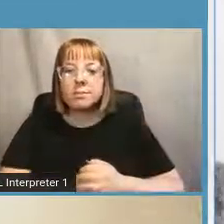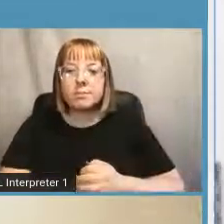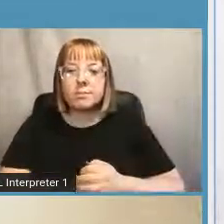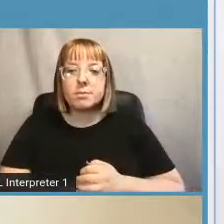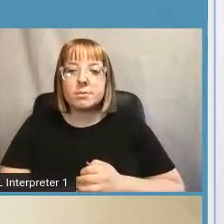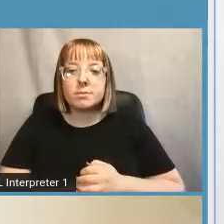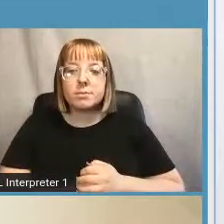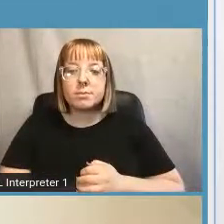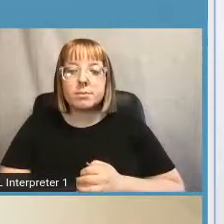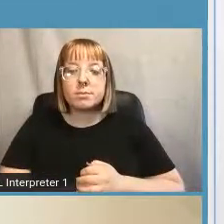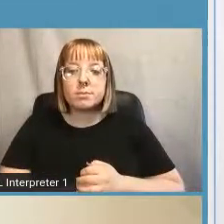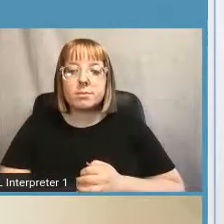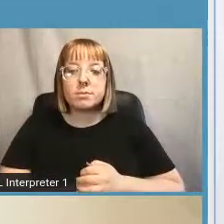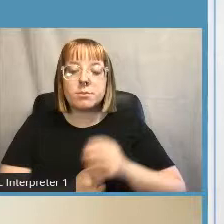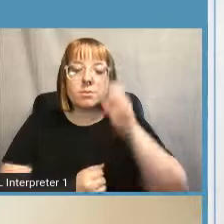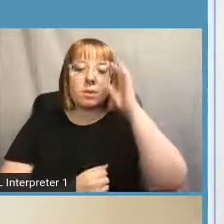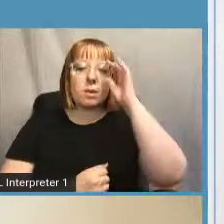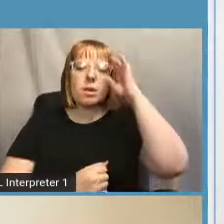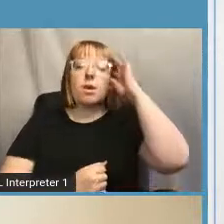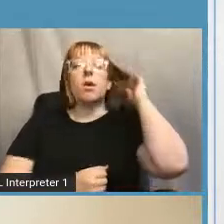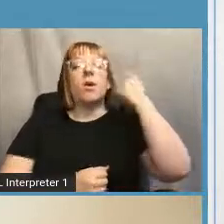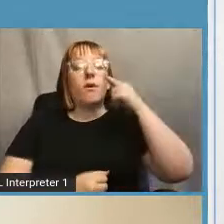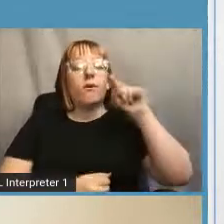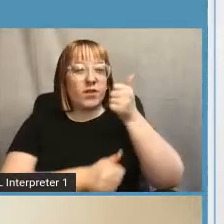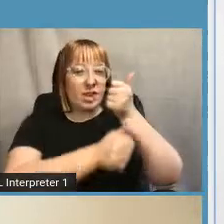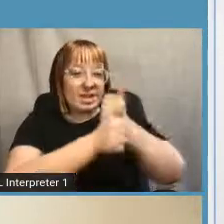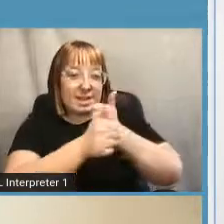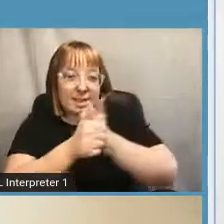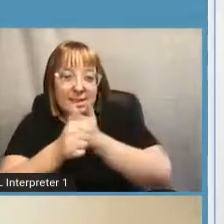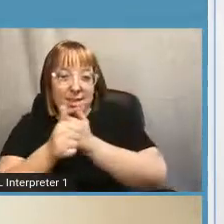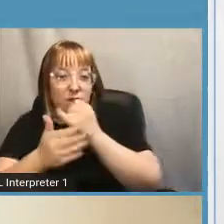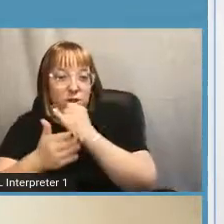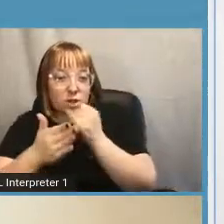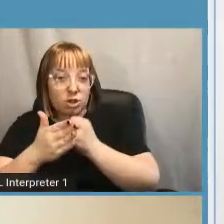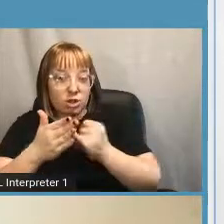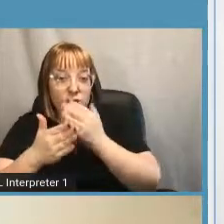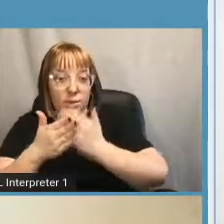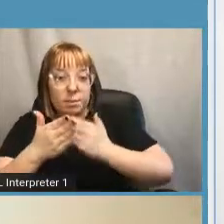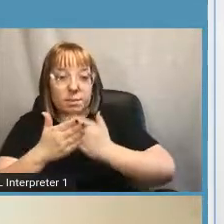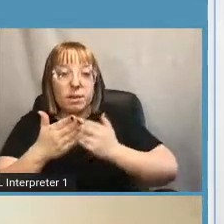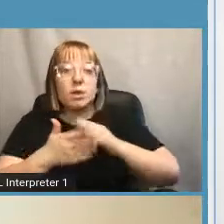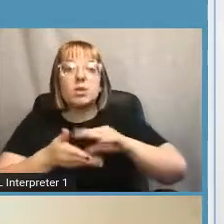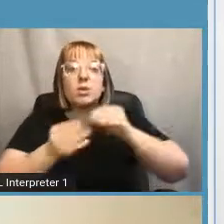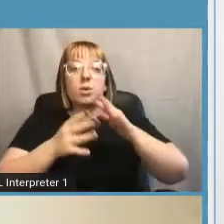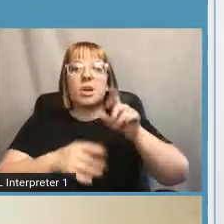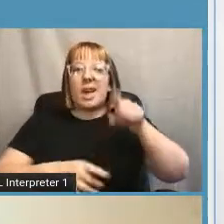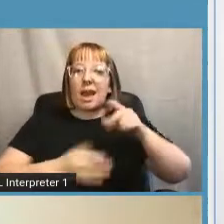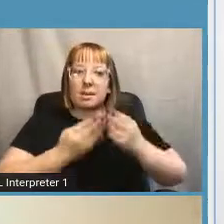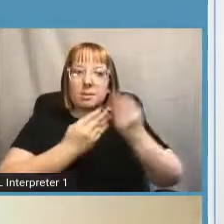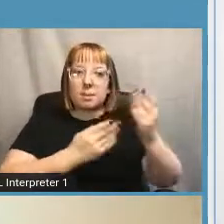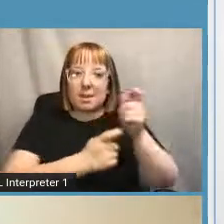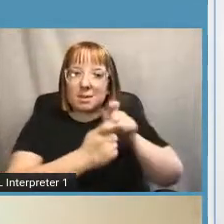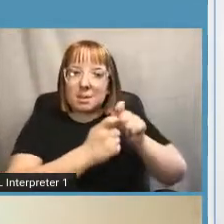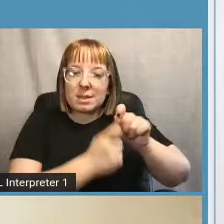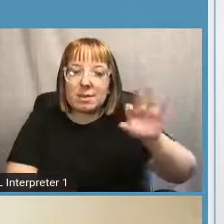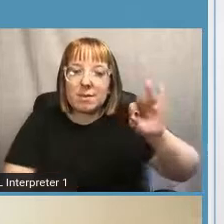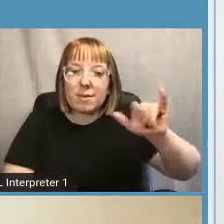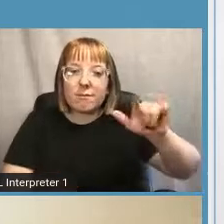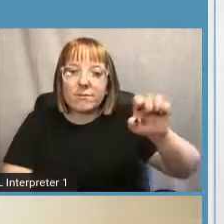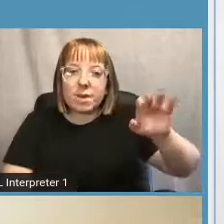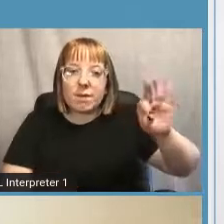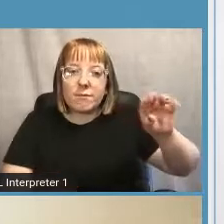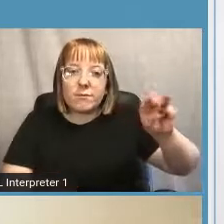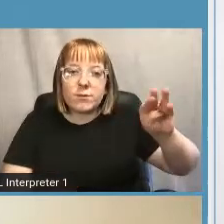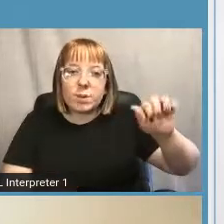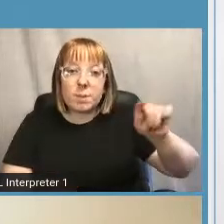So to prepare each one of these pieces, the student had to submit it in a certain file format. In this case,